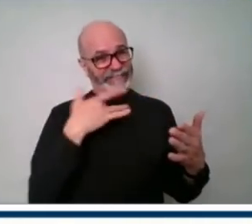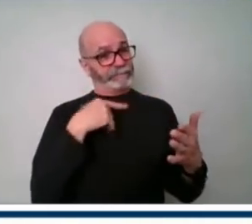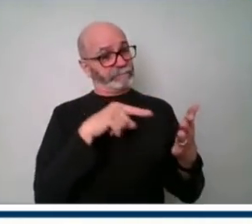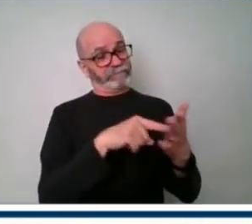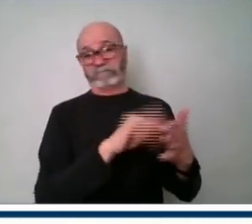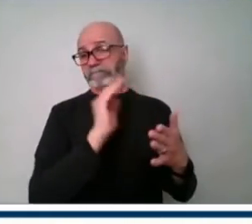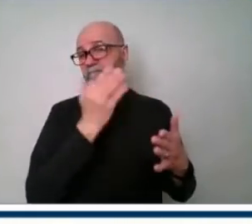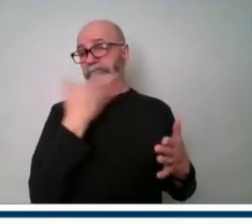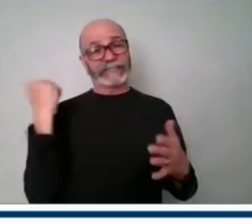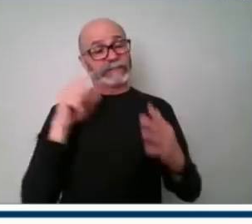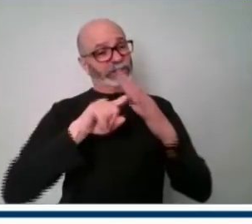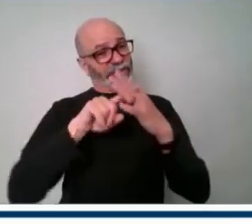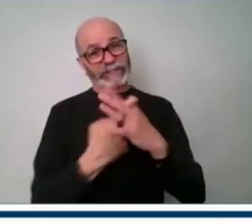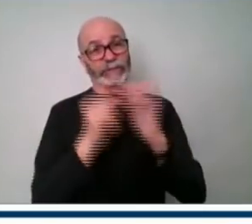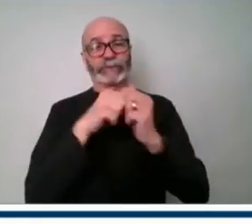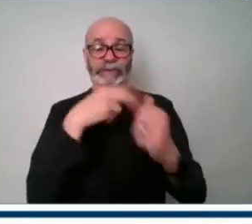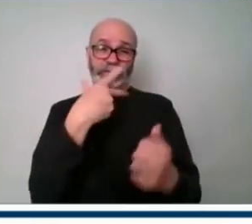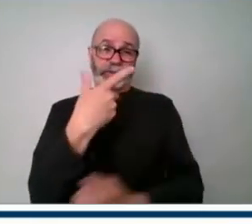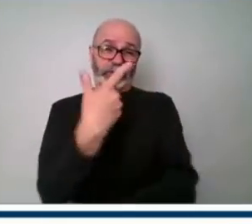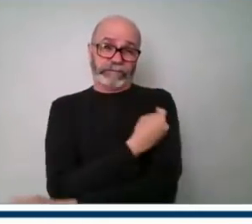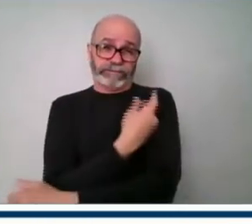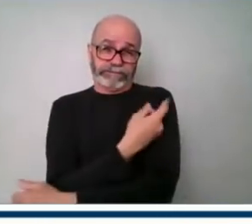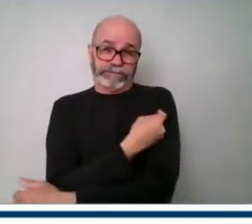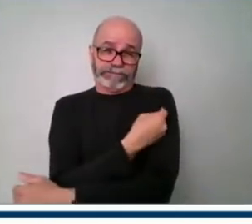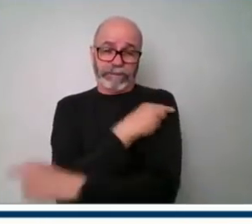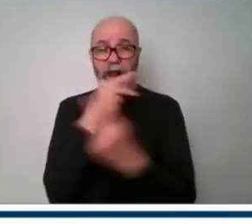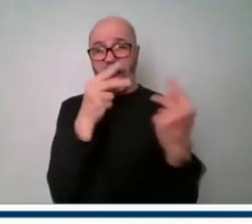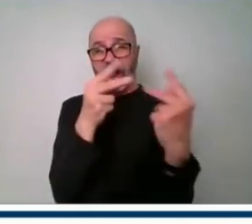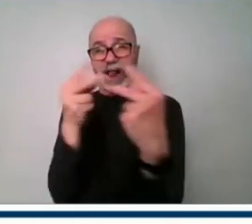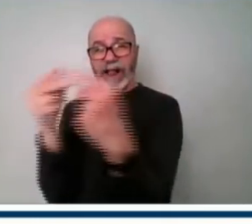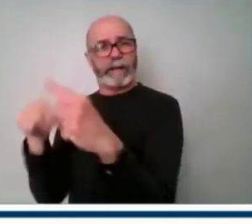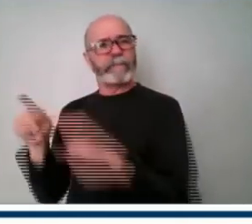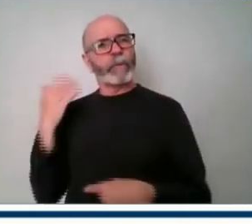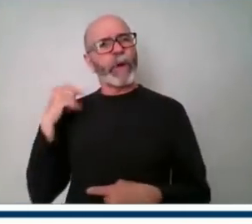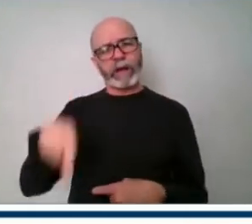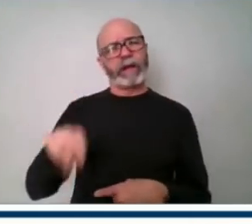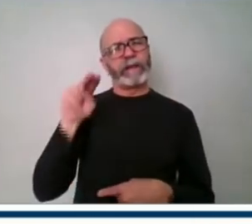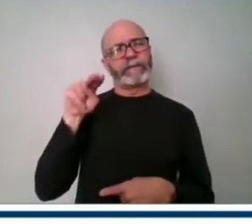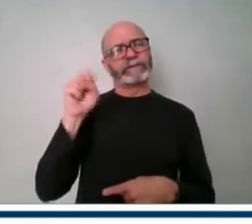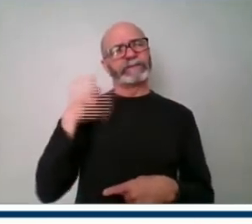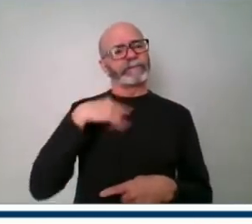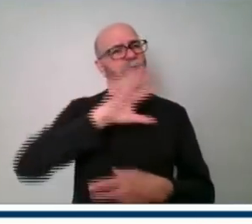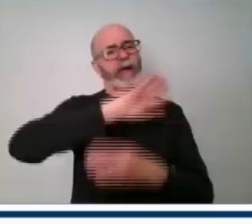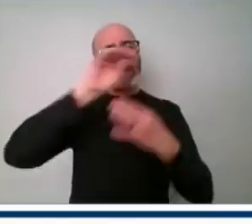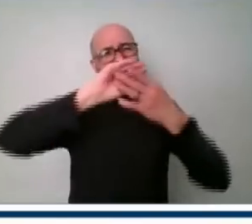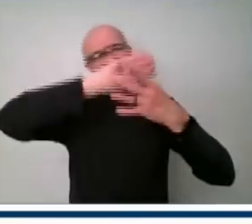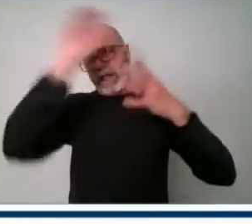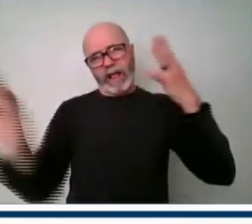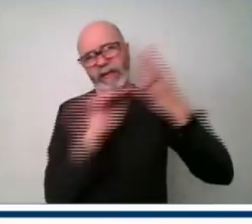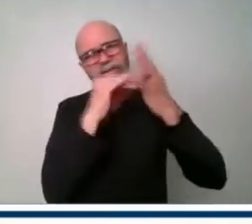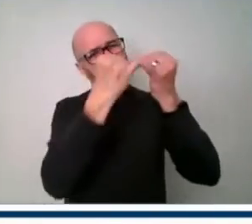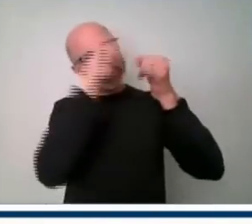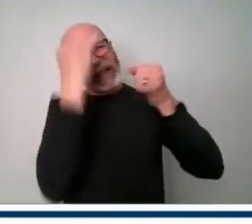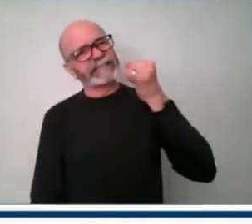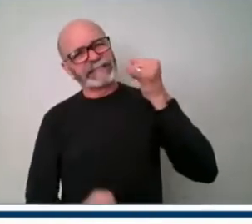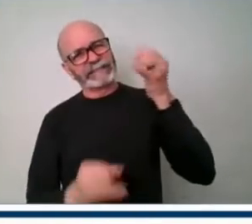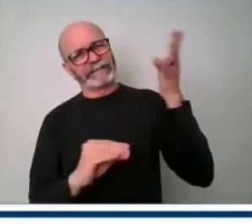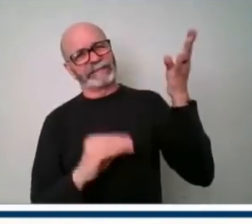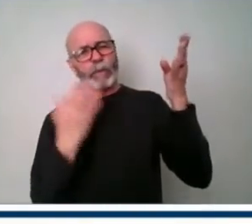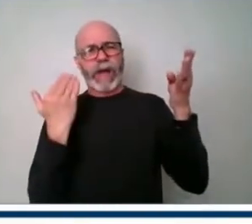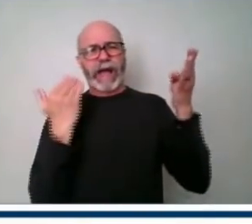quickest, why are we dead last in the country according to that data? So that's reflective of simply we made the decision